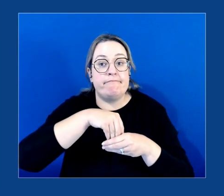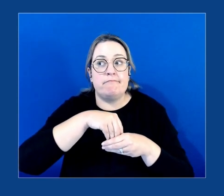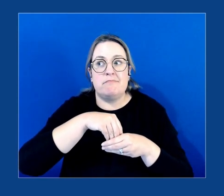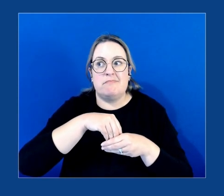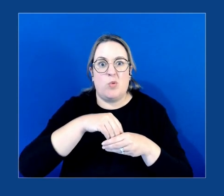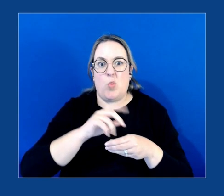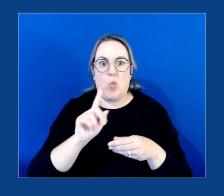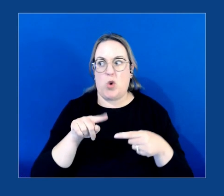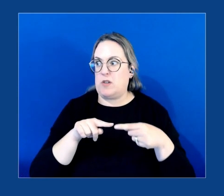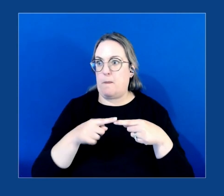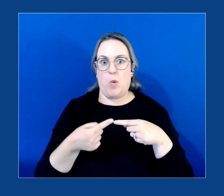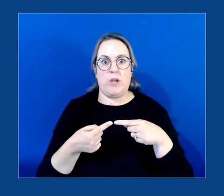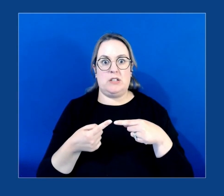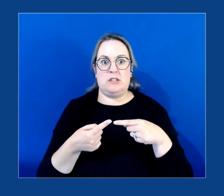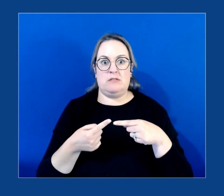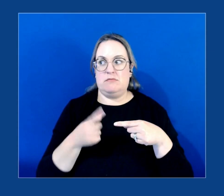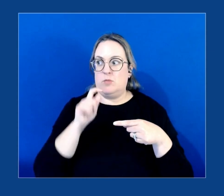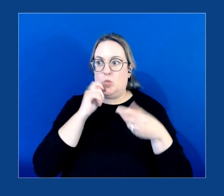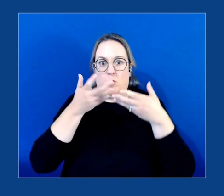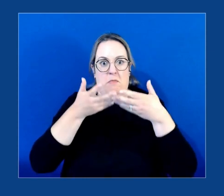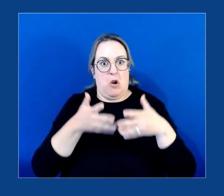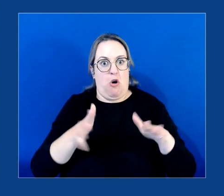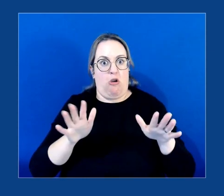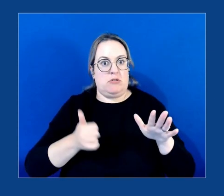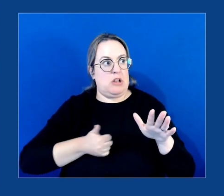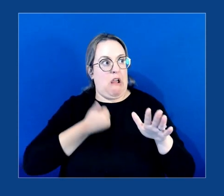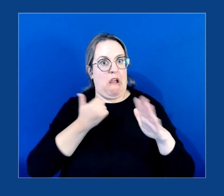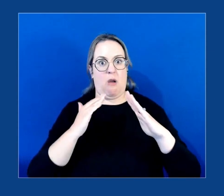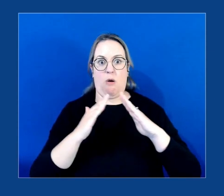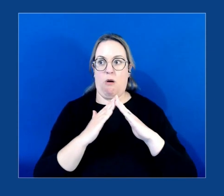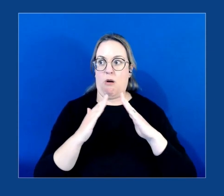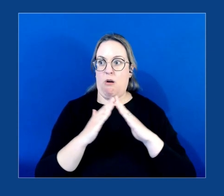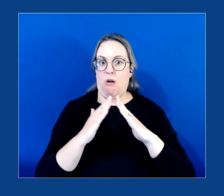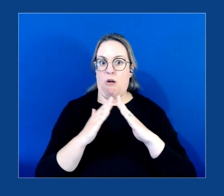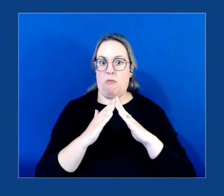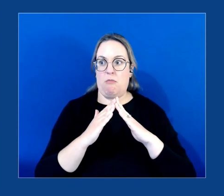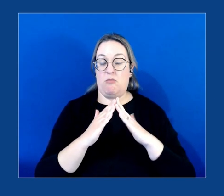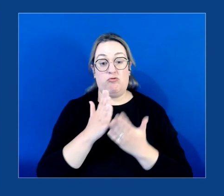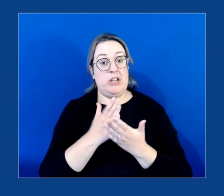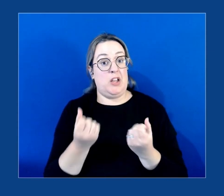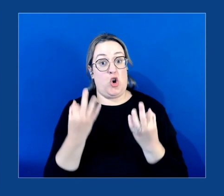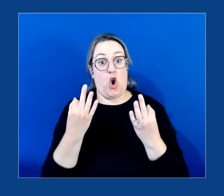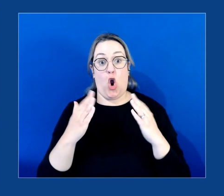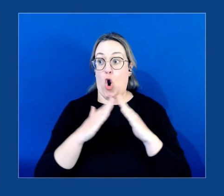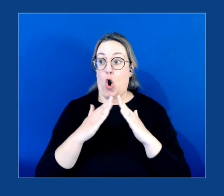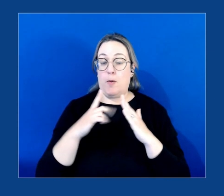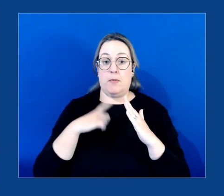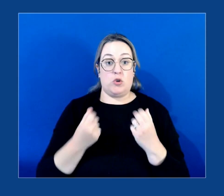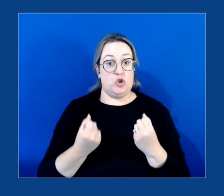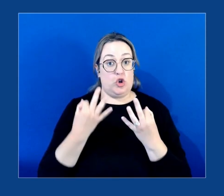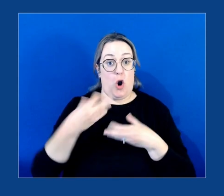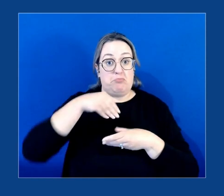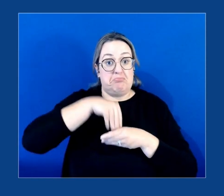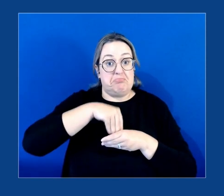will be lost in our own home. We'll be homeless in our own home, they say. That means no